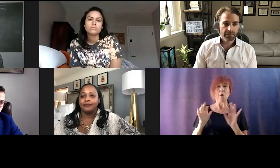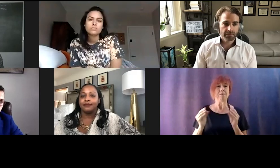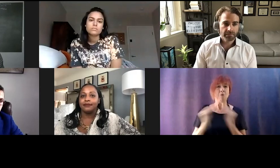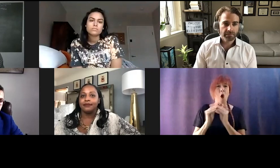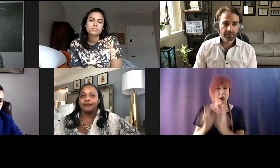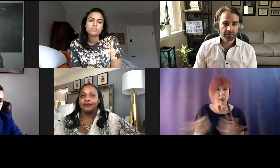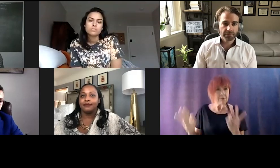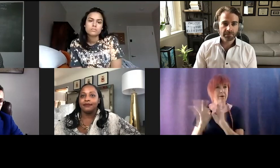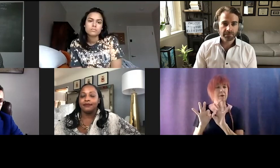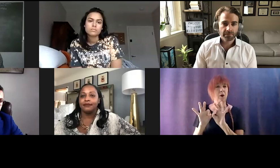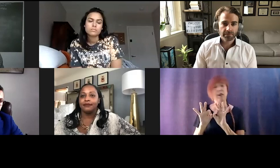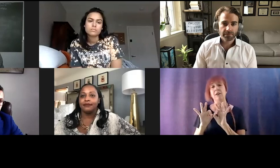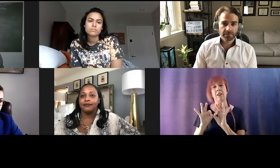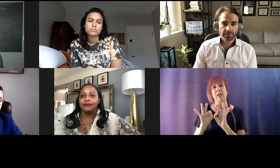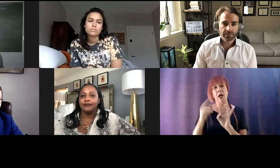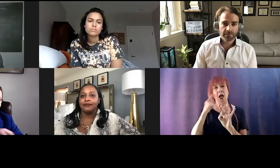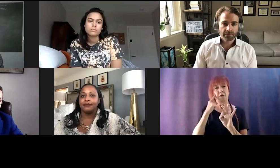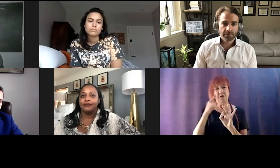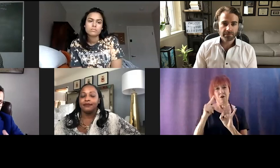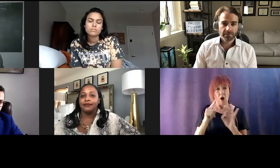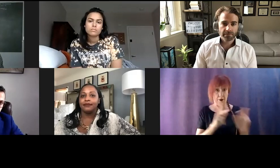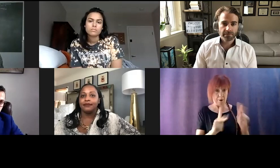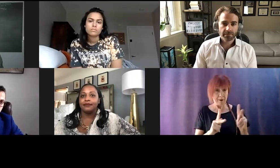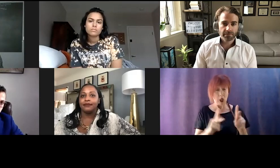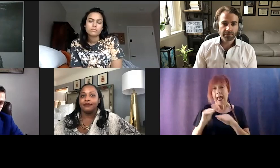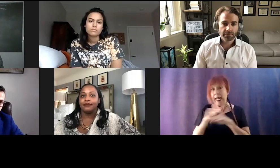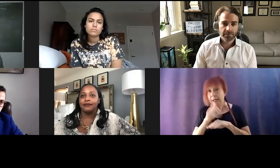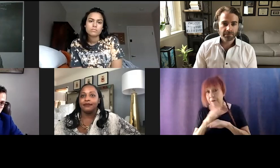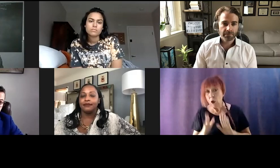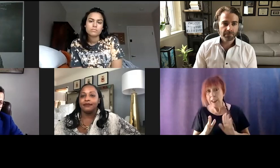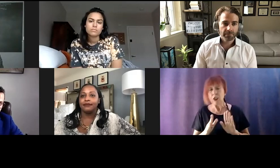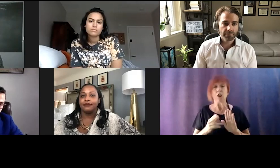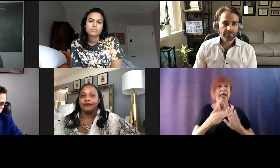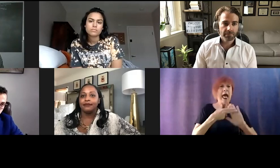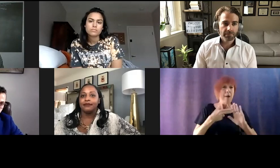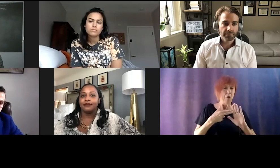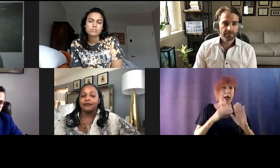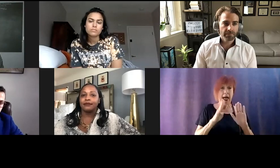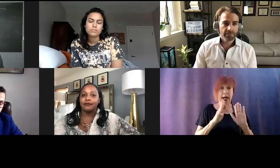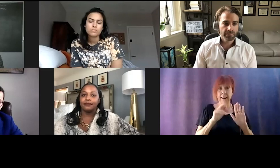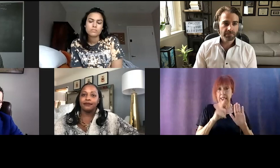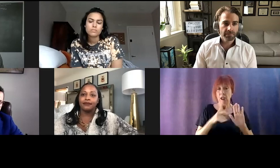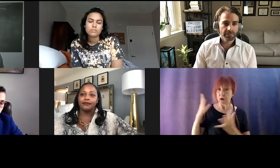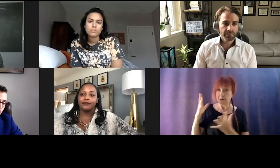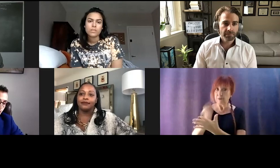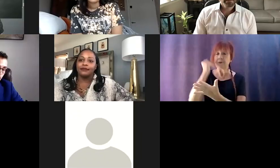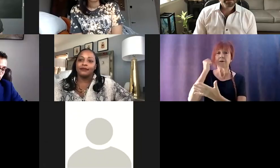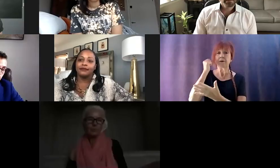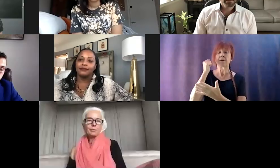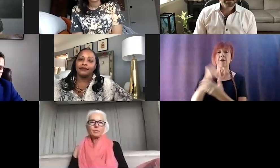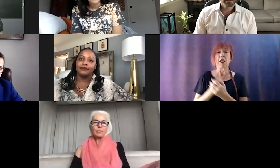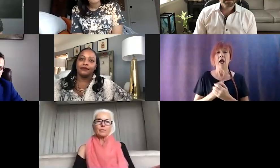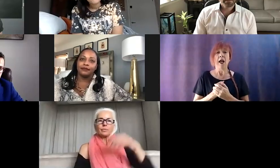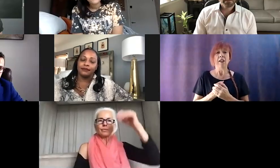important for those that are influencers and for brands to really utilize and leverage than it's ever been.